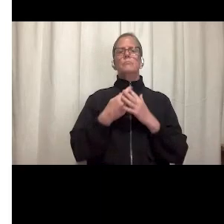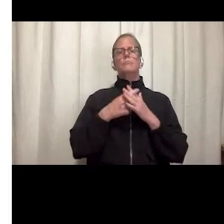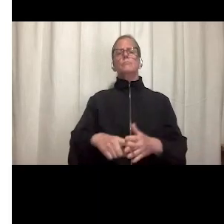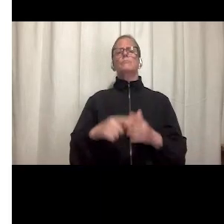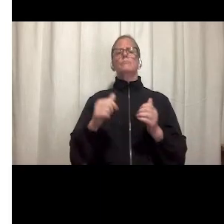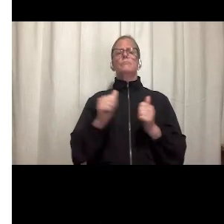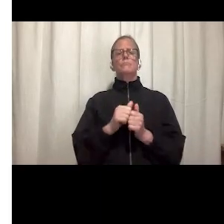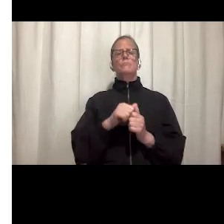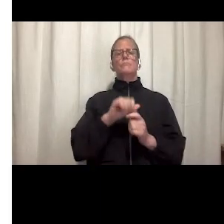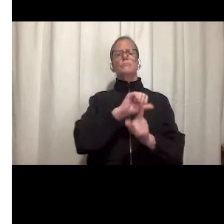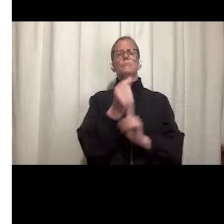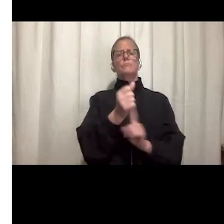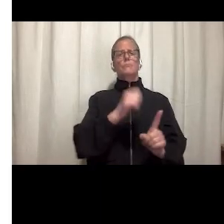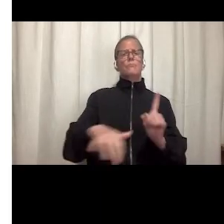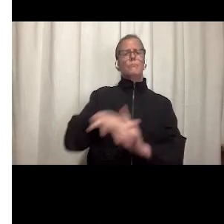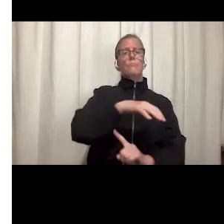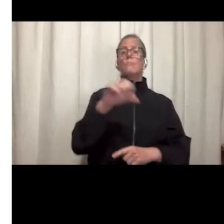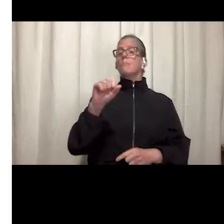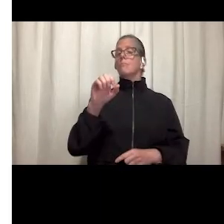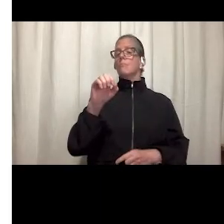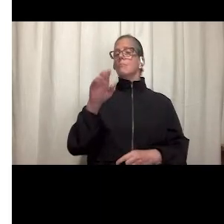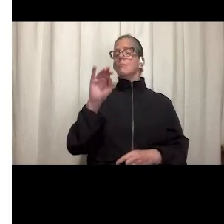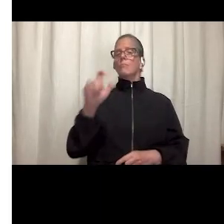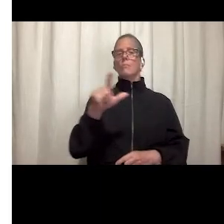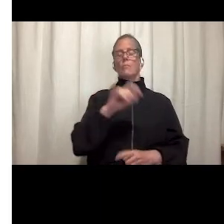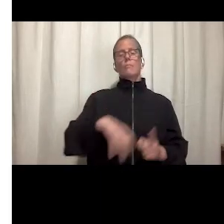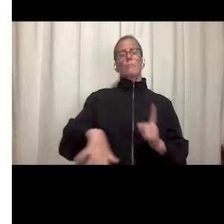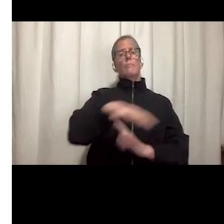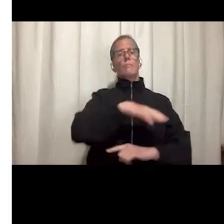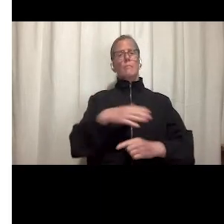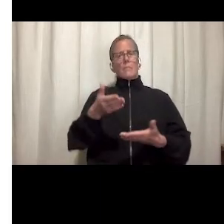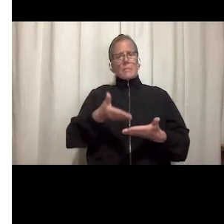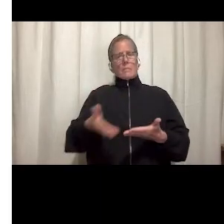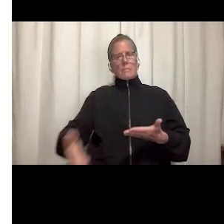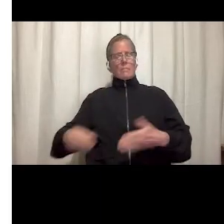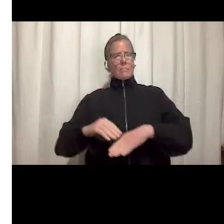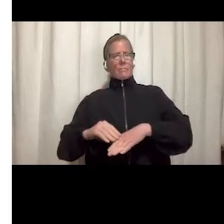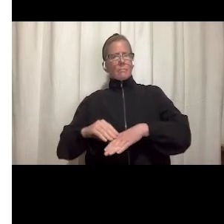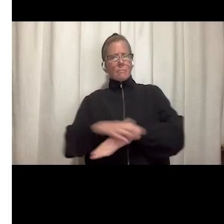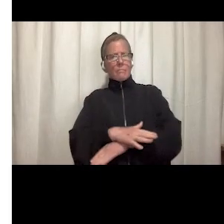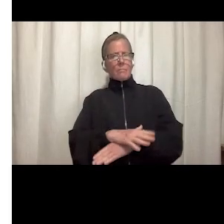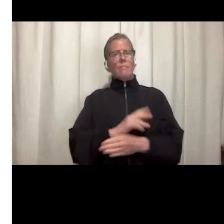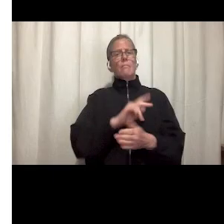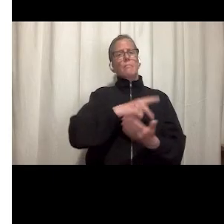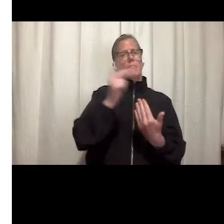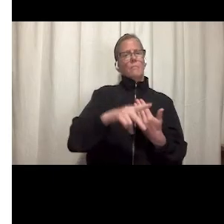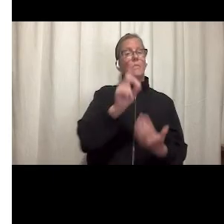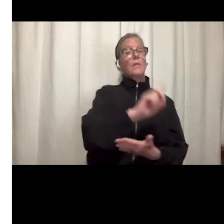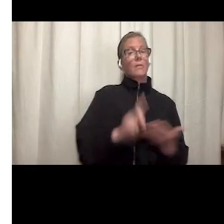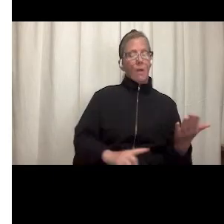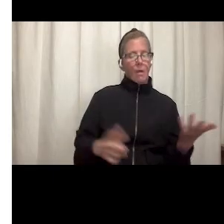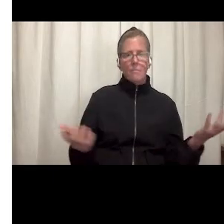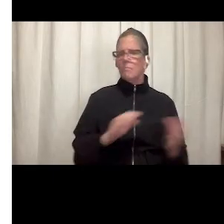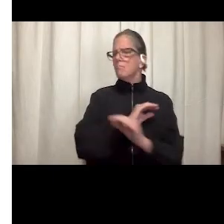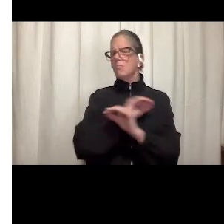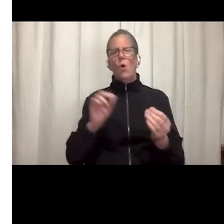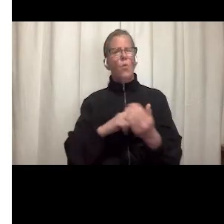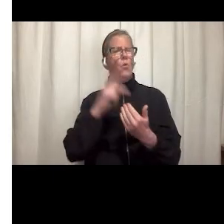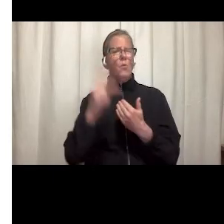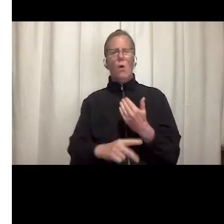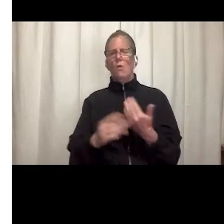context, the social and environmental factors that shape our program's design. No program operates in a